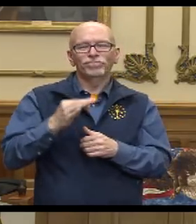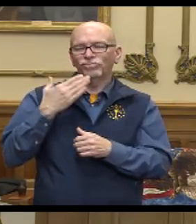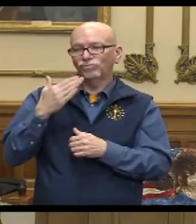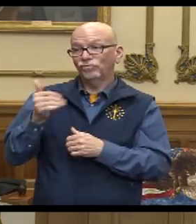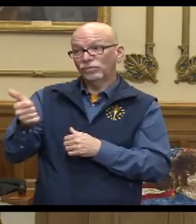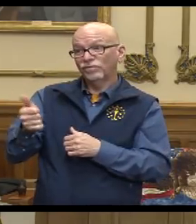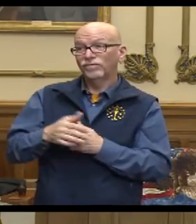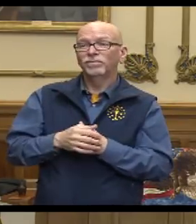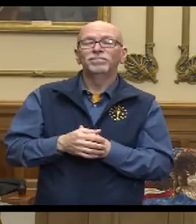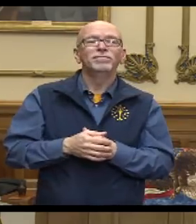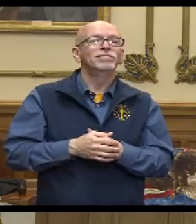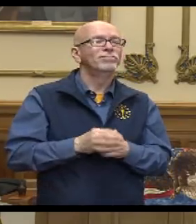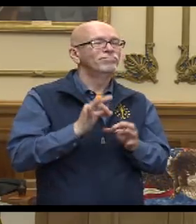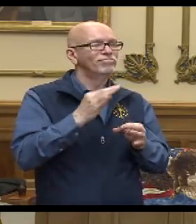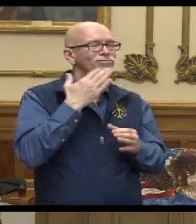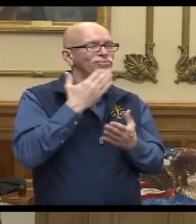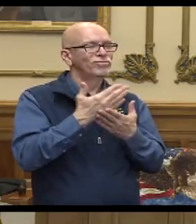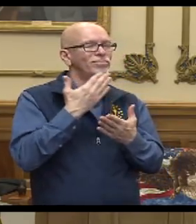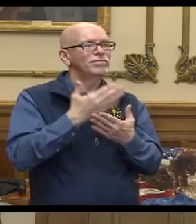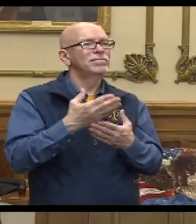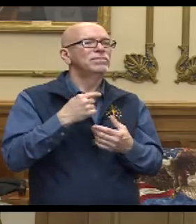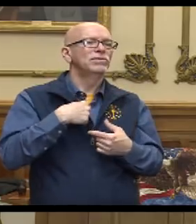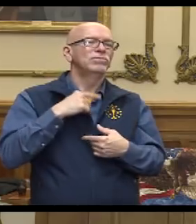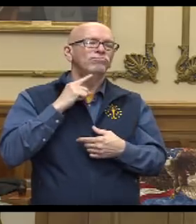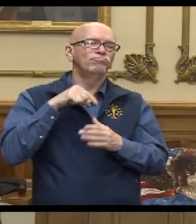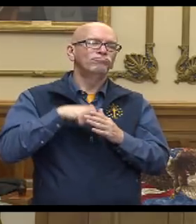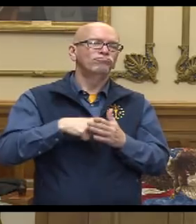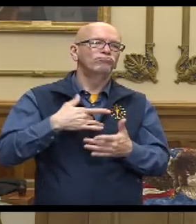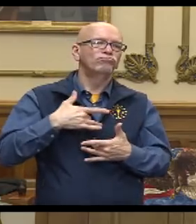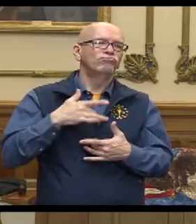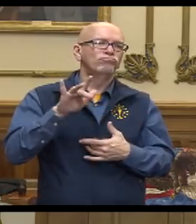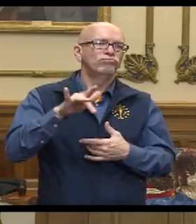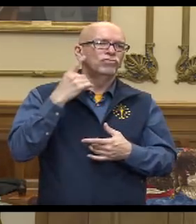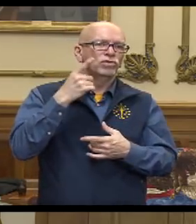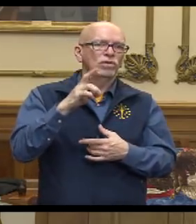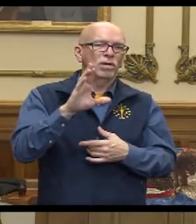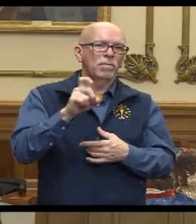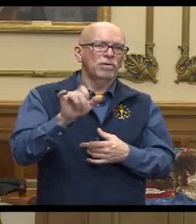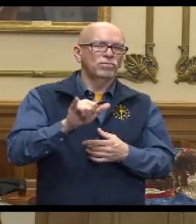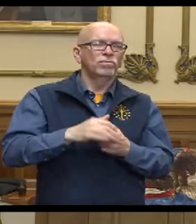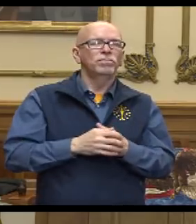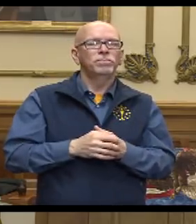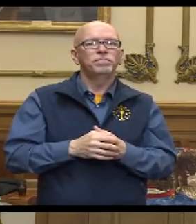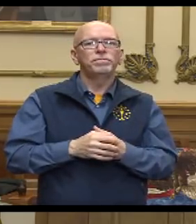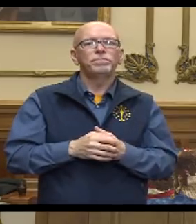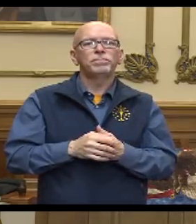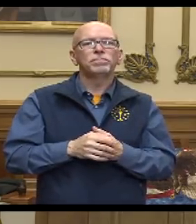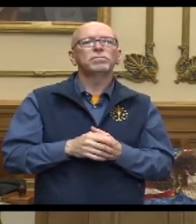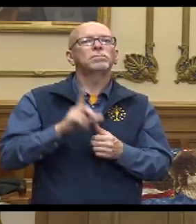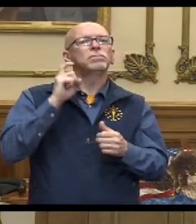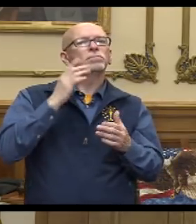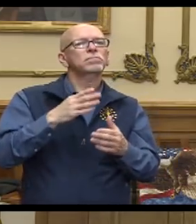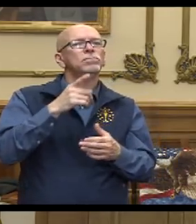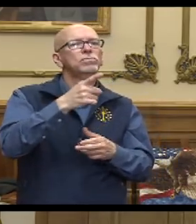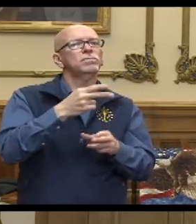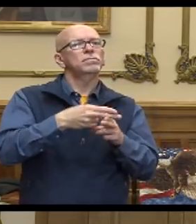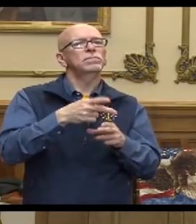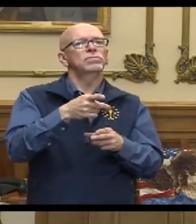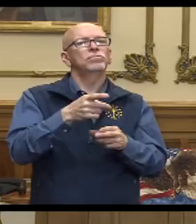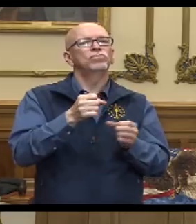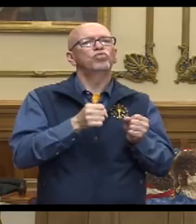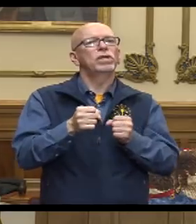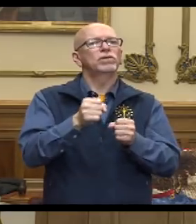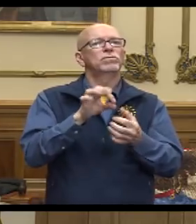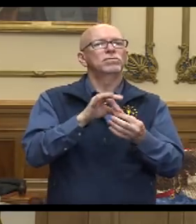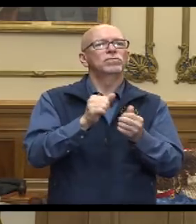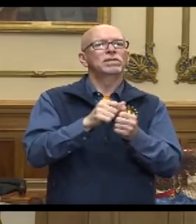And yourself? I'm good, thank you. And my sincere condolences to Dr. Box as well. Thank you. Governor, you mentioned the strategy